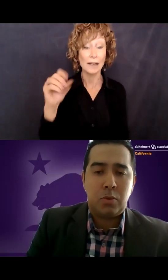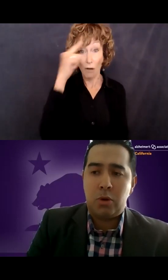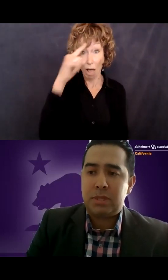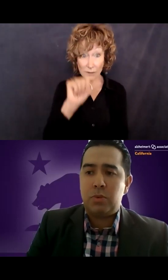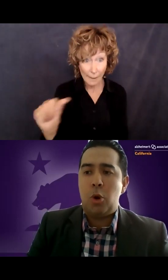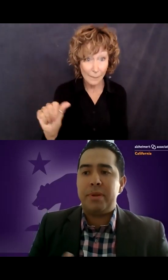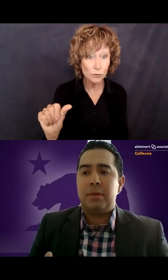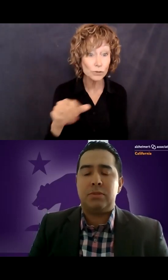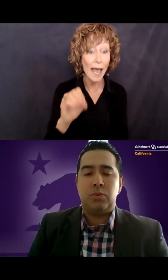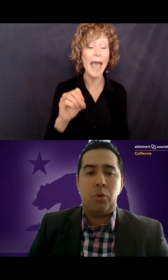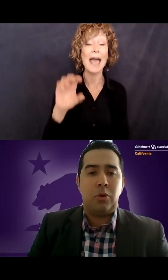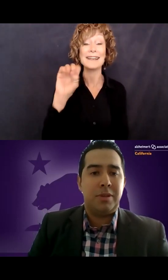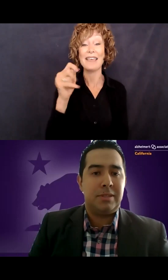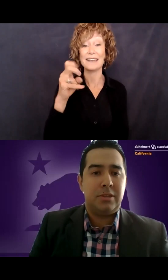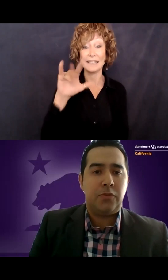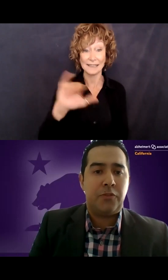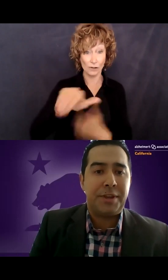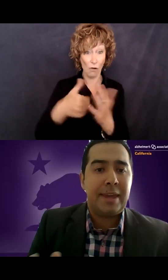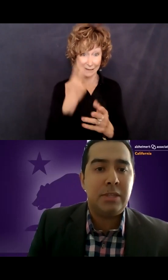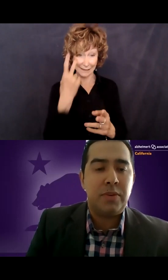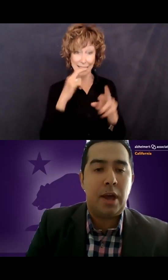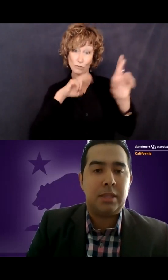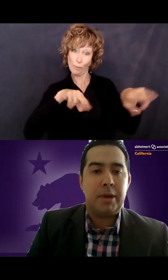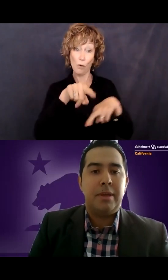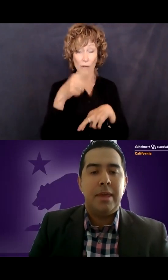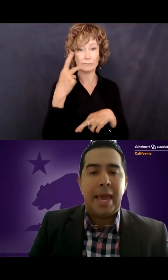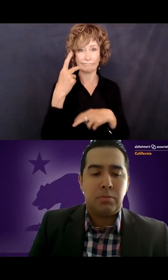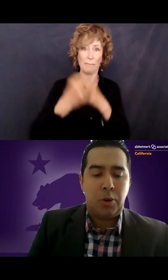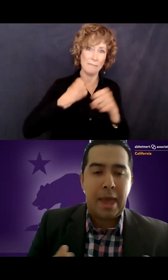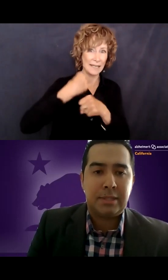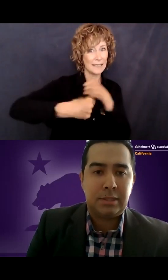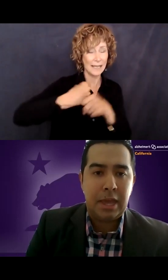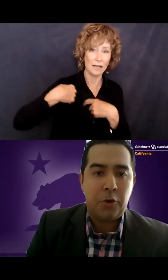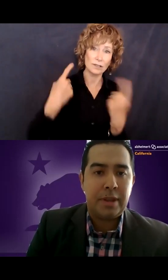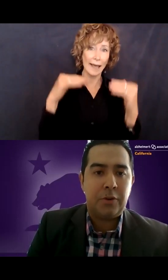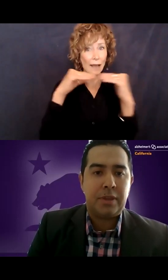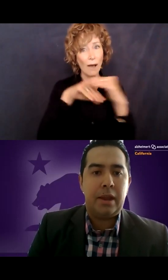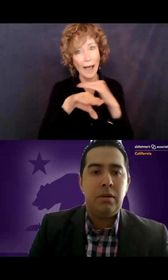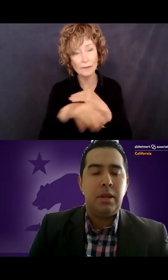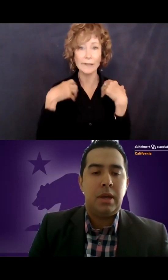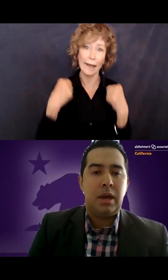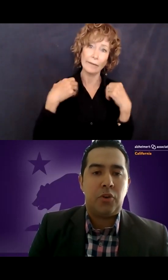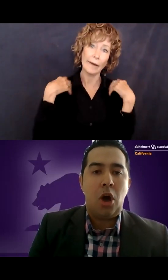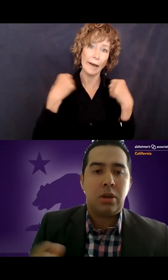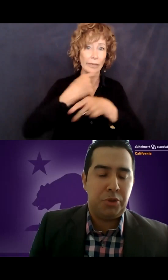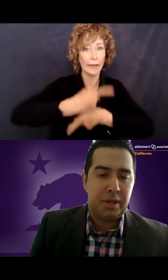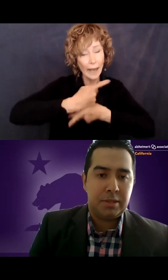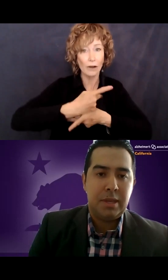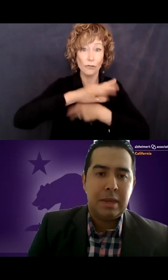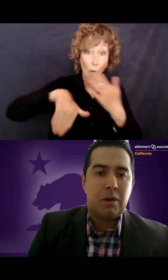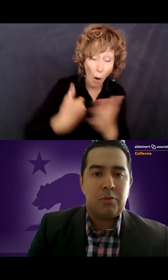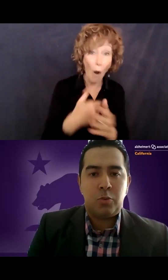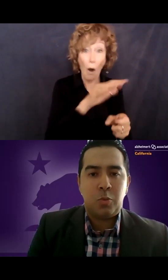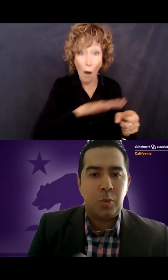of the quotes that we opened up this report with is, for decades, we've talked about equitable access to health and health care for all